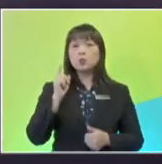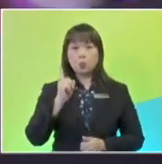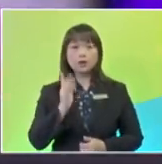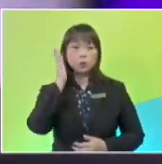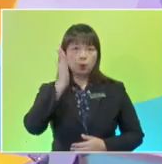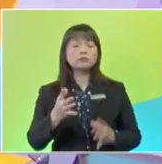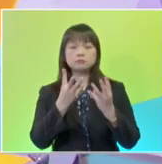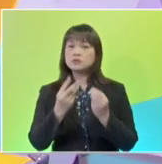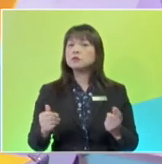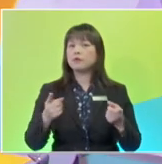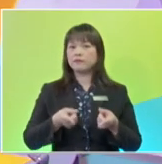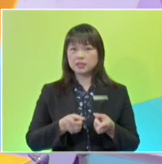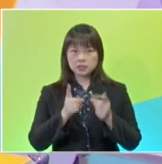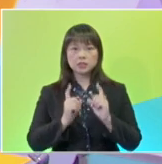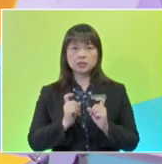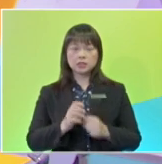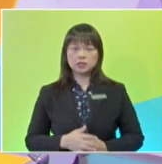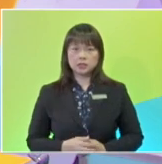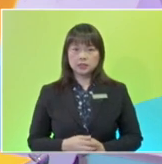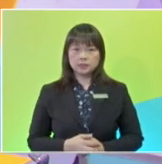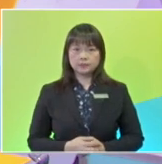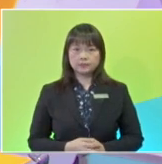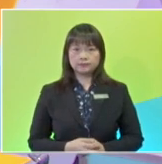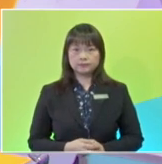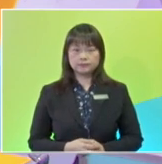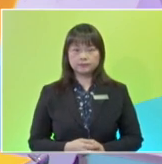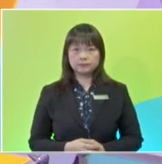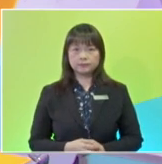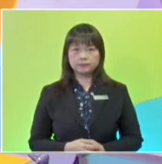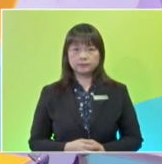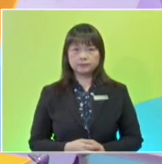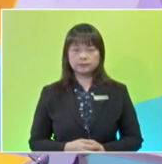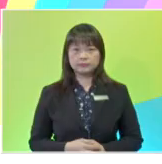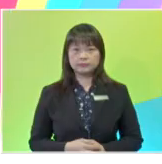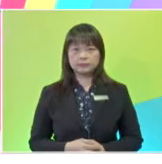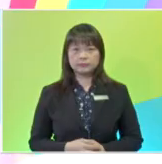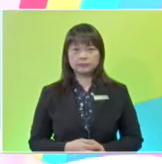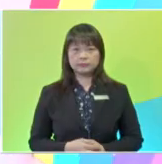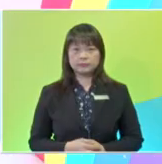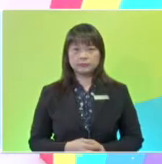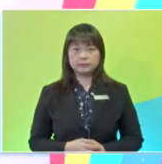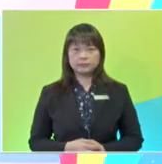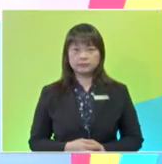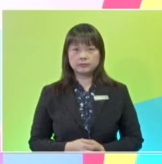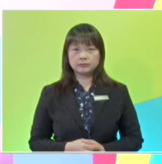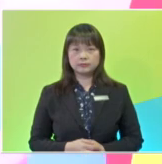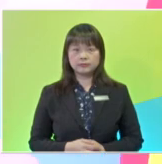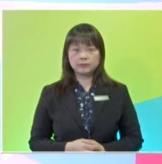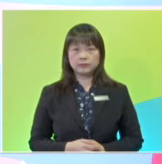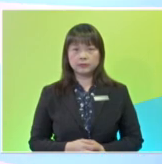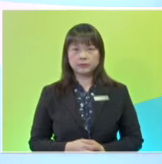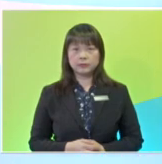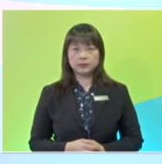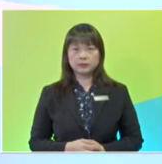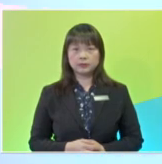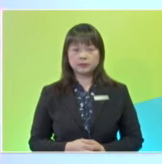mine. Okay, then I'm going to pour mine. Okay. So I'm going to stir mine, okay? Okay. Yours, you just... So we're just going to